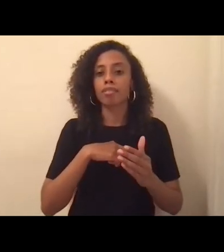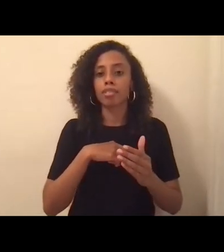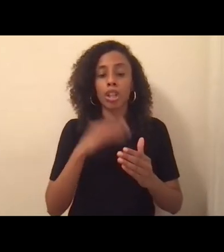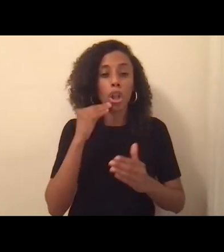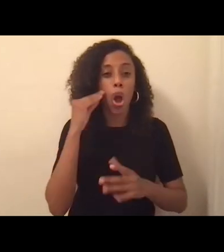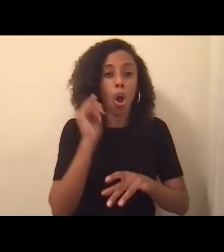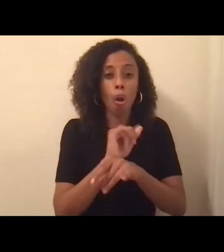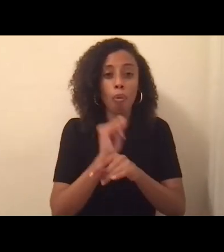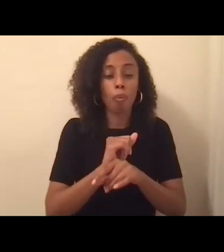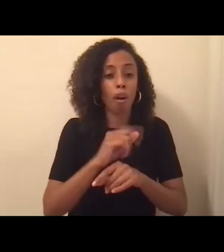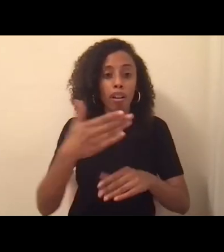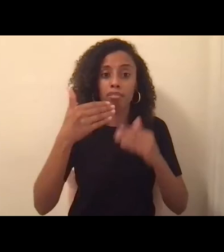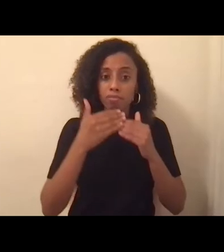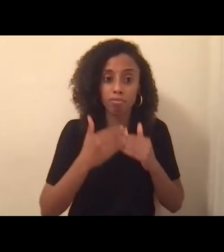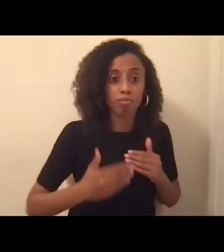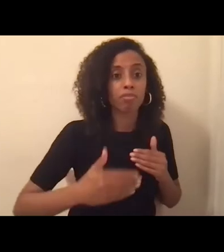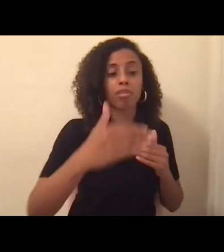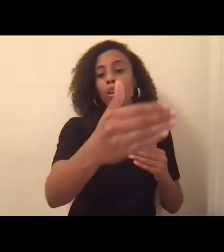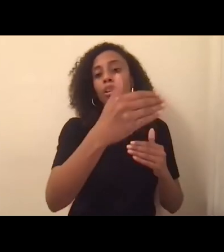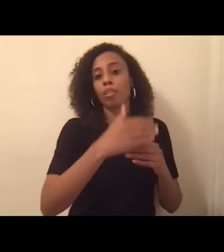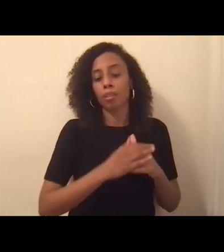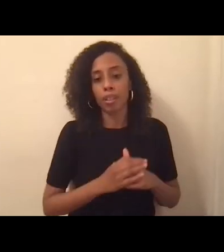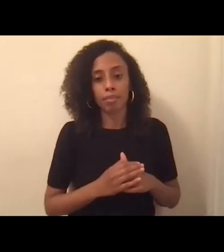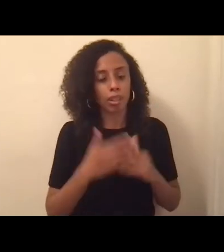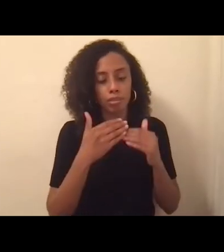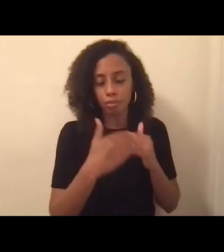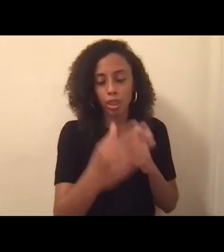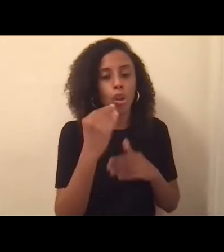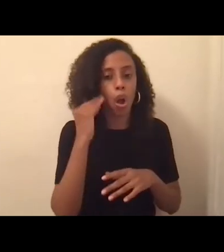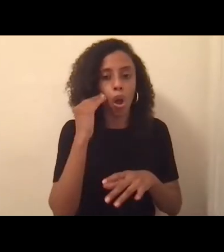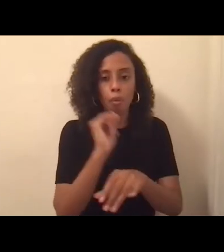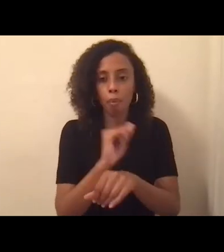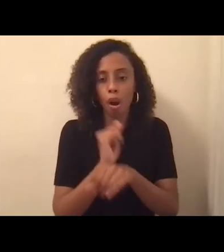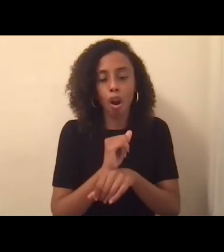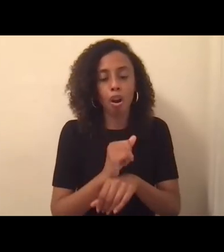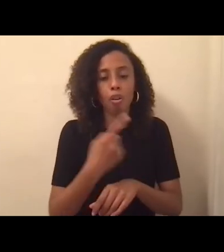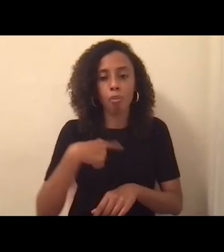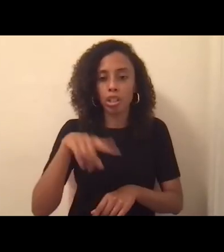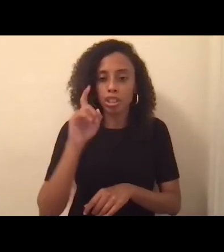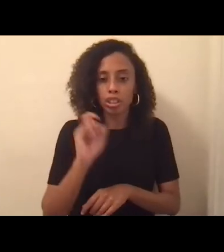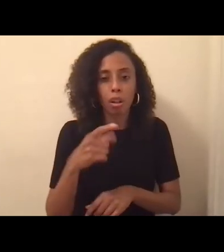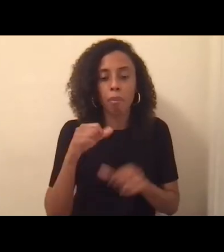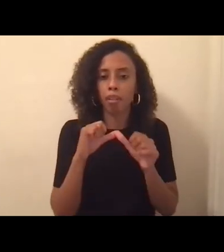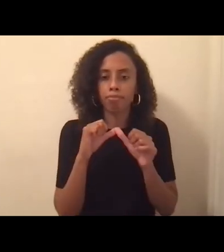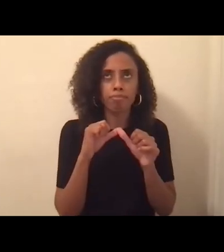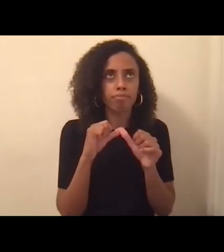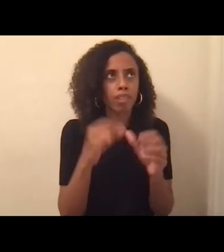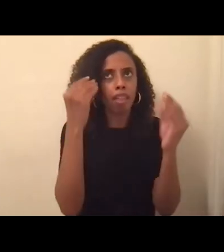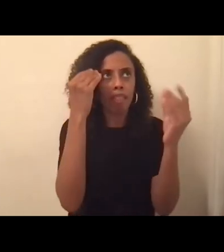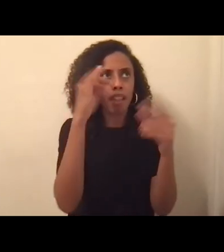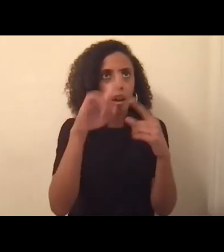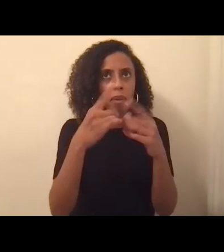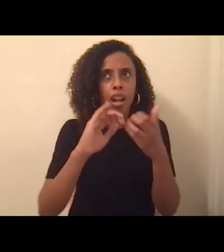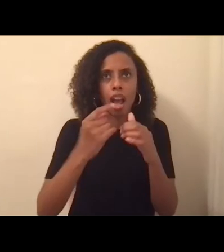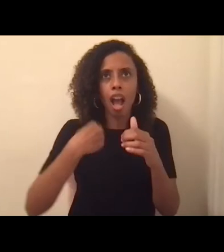be ongoing homework, right? It should be ongoing homework. We should be constantly thinking about how we